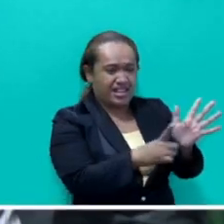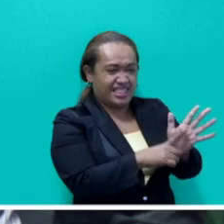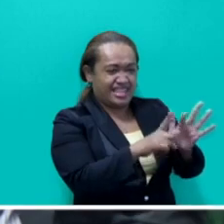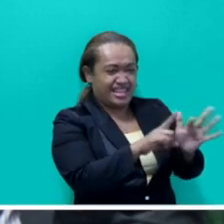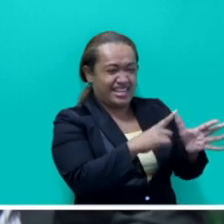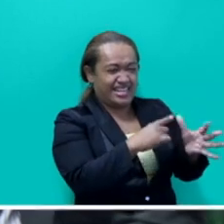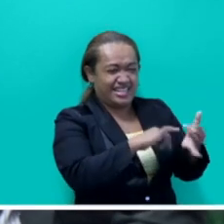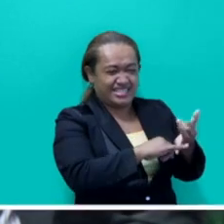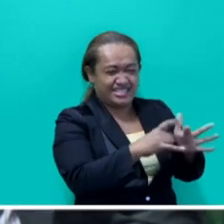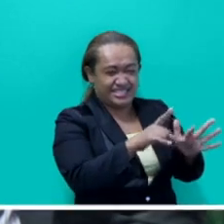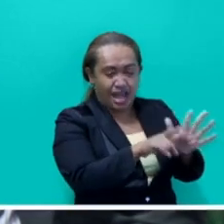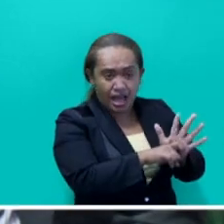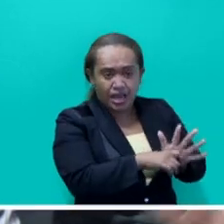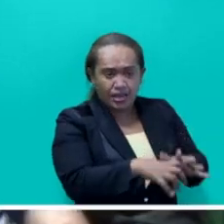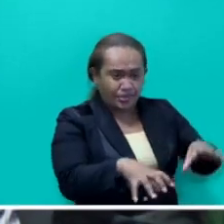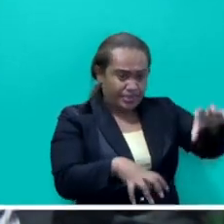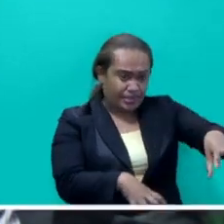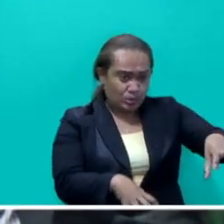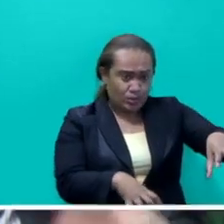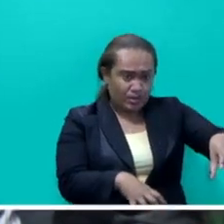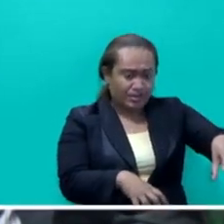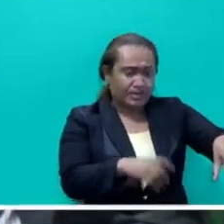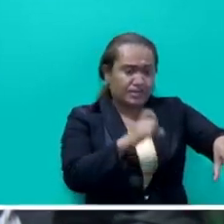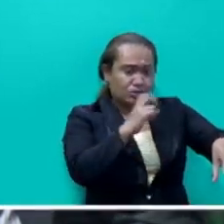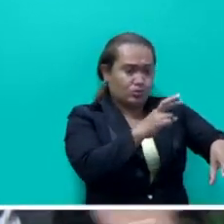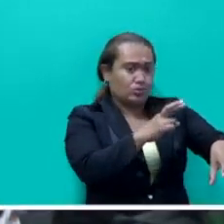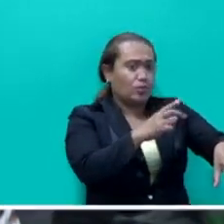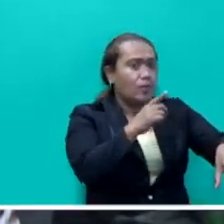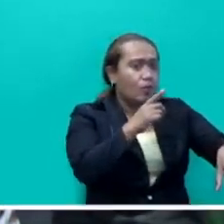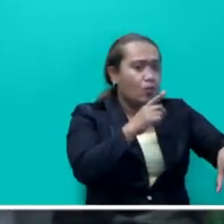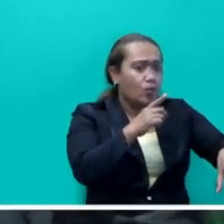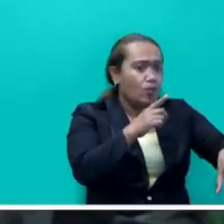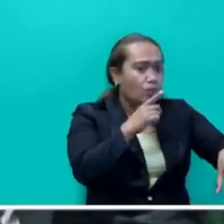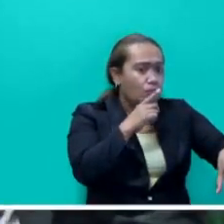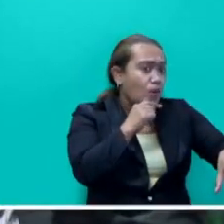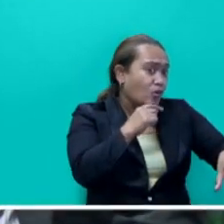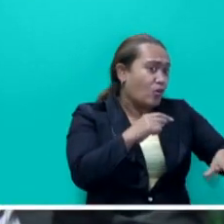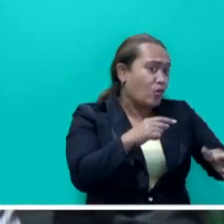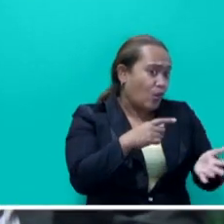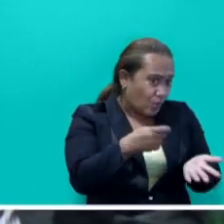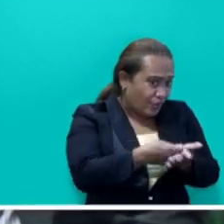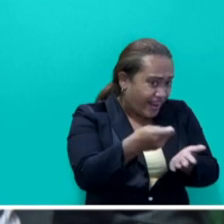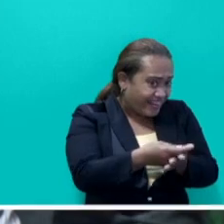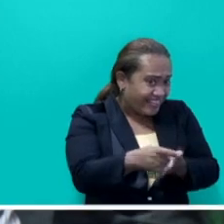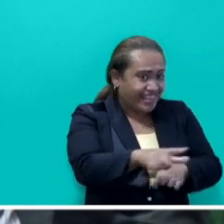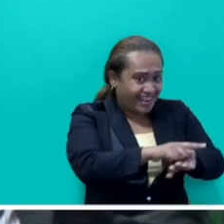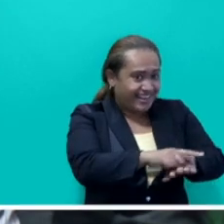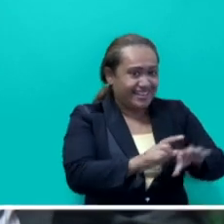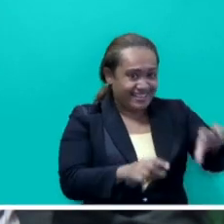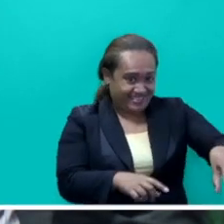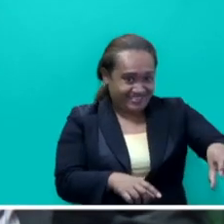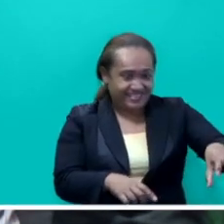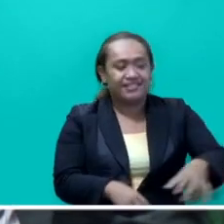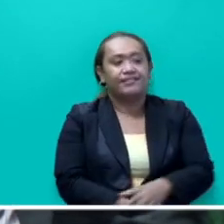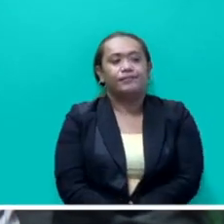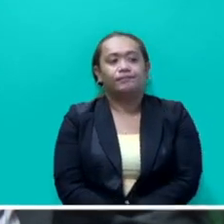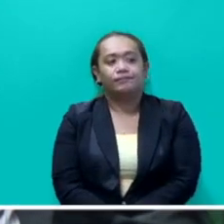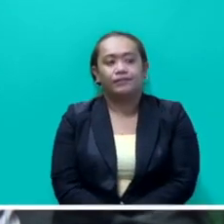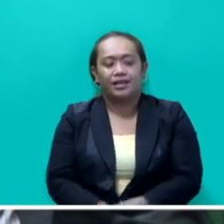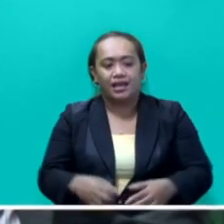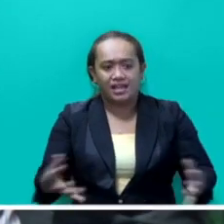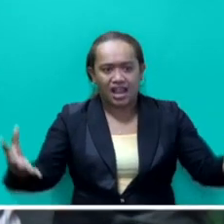have disseminated it, and then we have brought, unfortunately, the landowners into it because